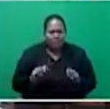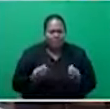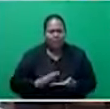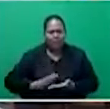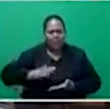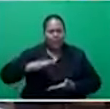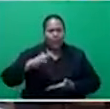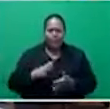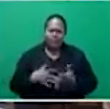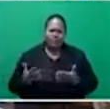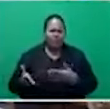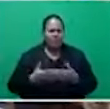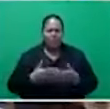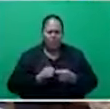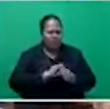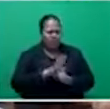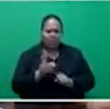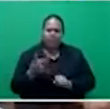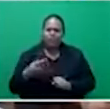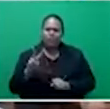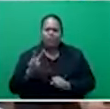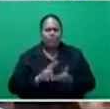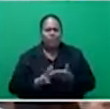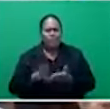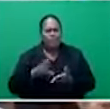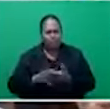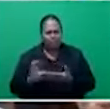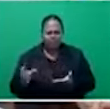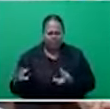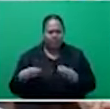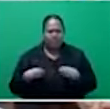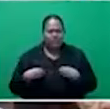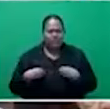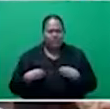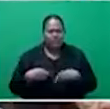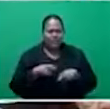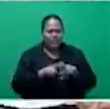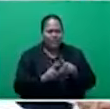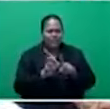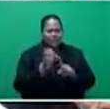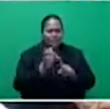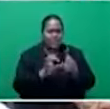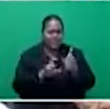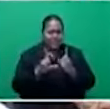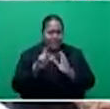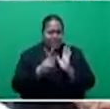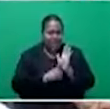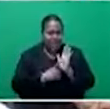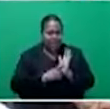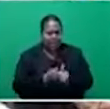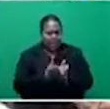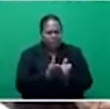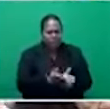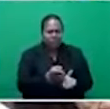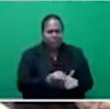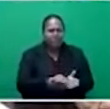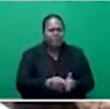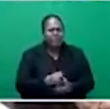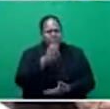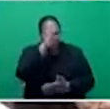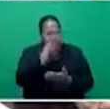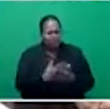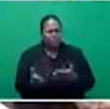during COVID, and around $22 million plus. FPCL and ports operations do not experience did not experience not even one-day shutdown